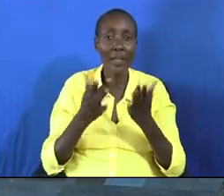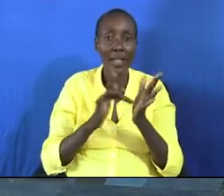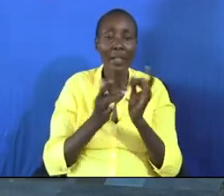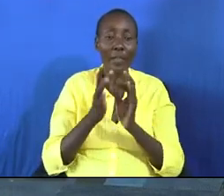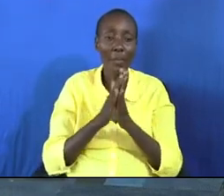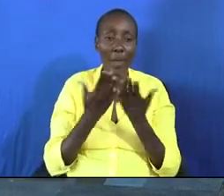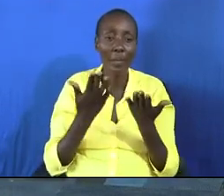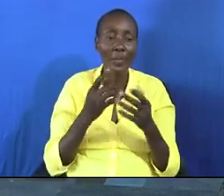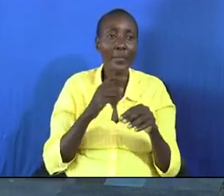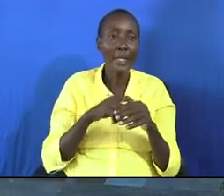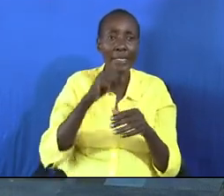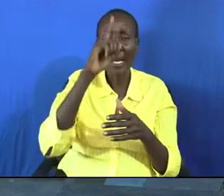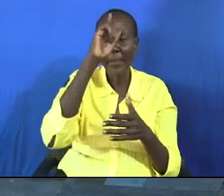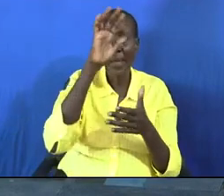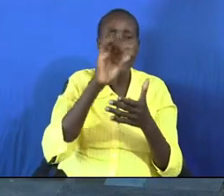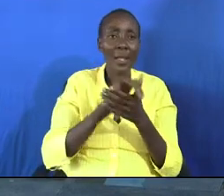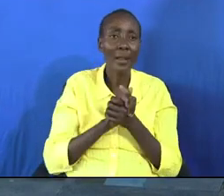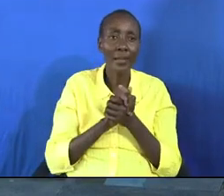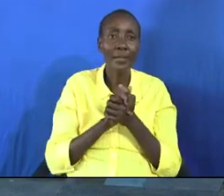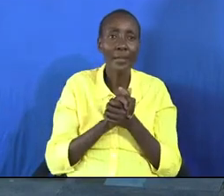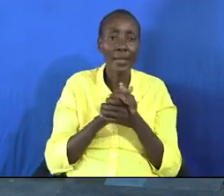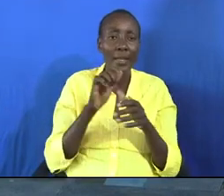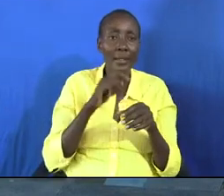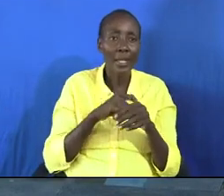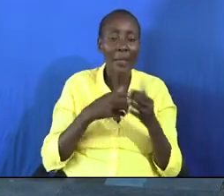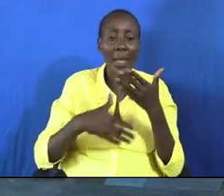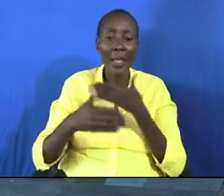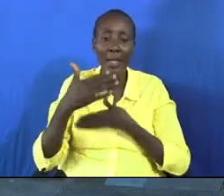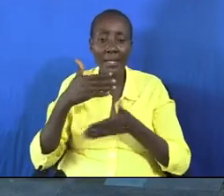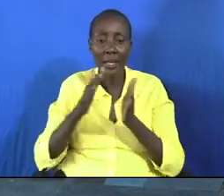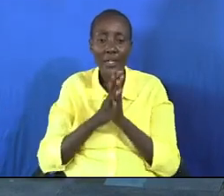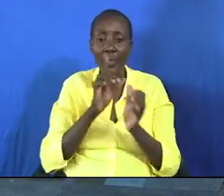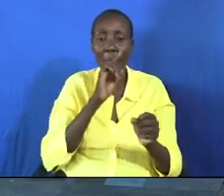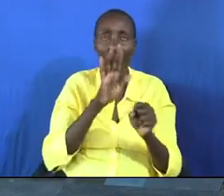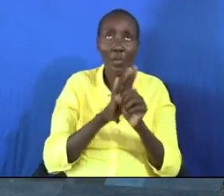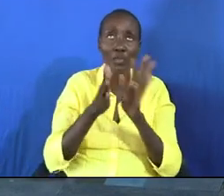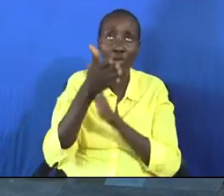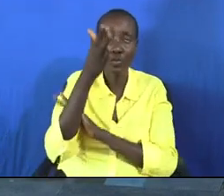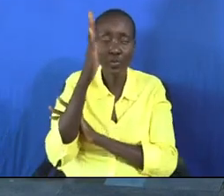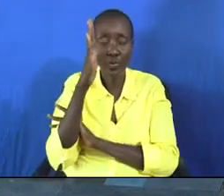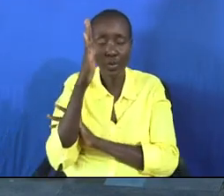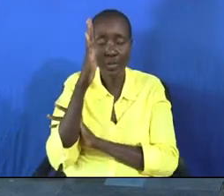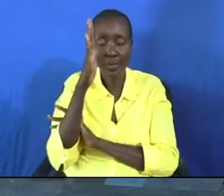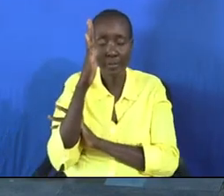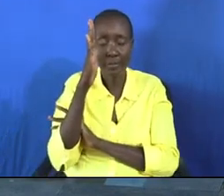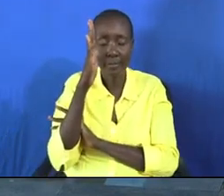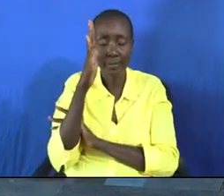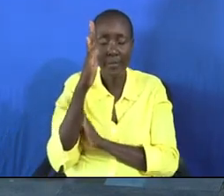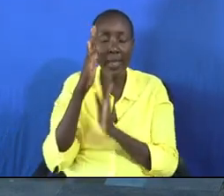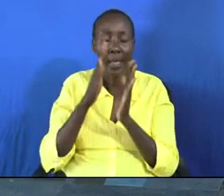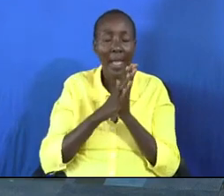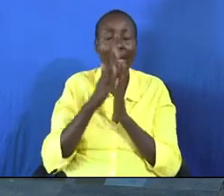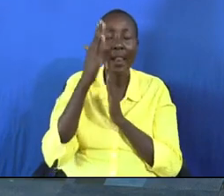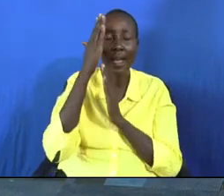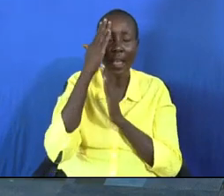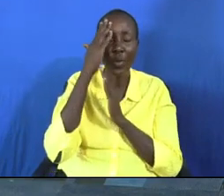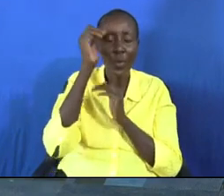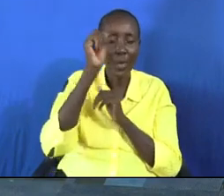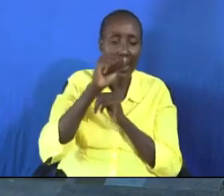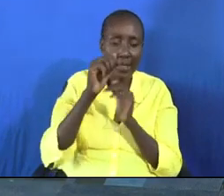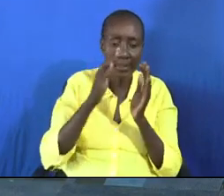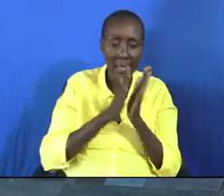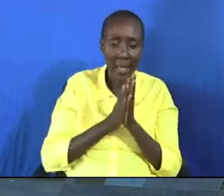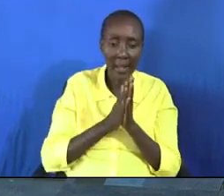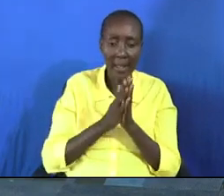So when I believe, when I am interacting with the promise of God, and I know it's yes